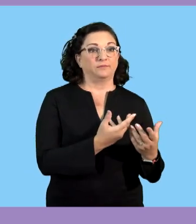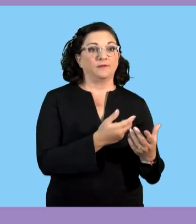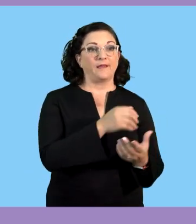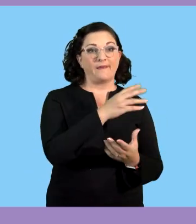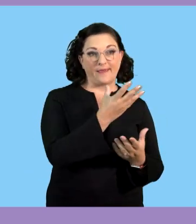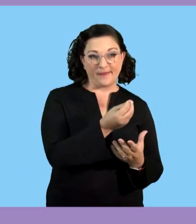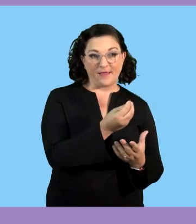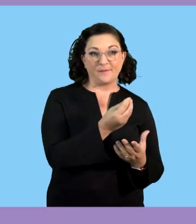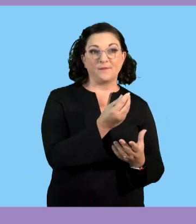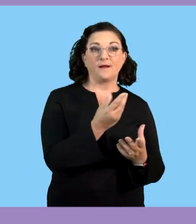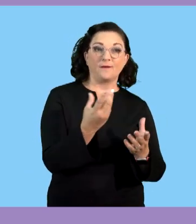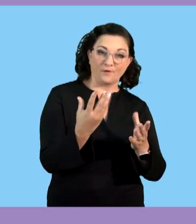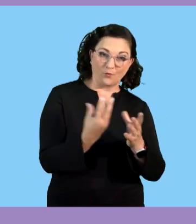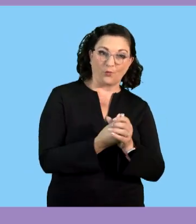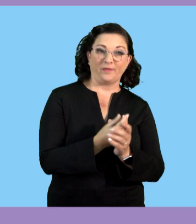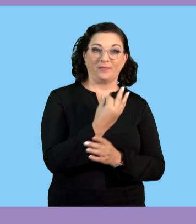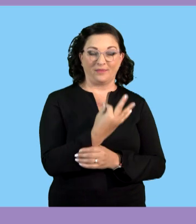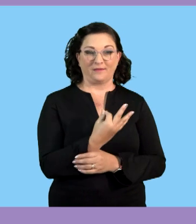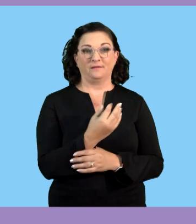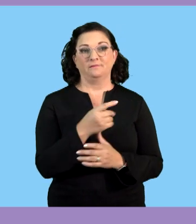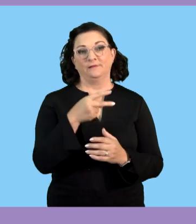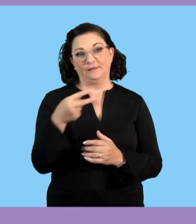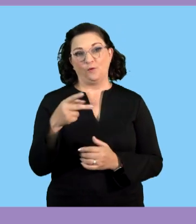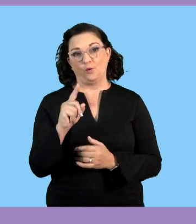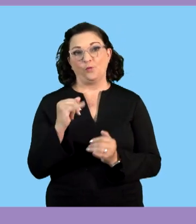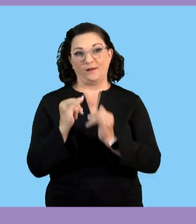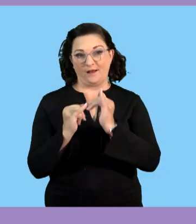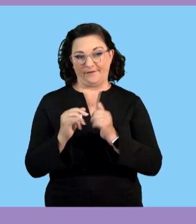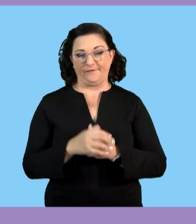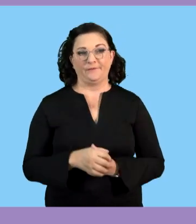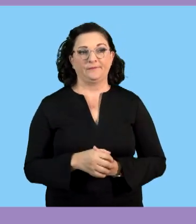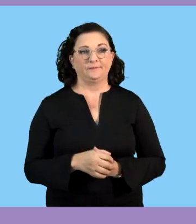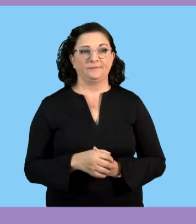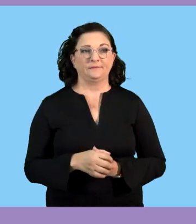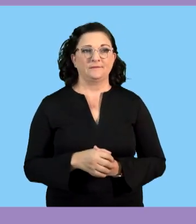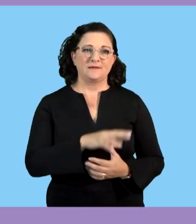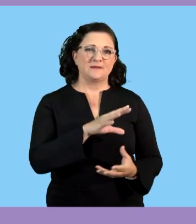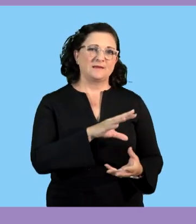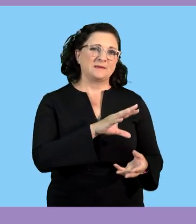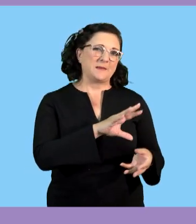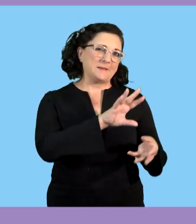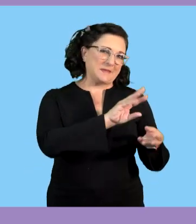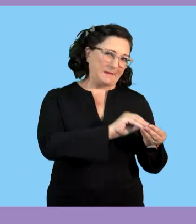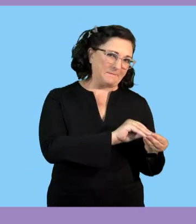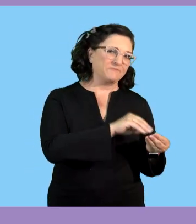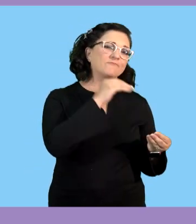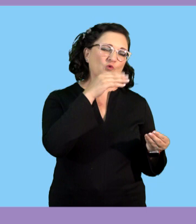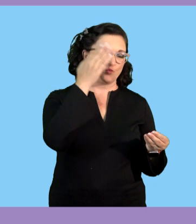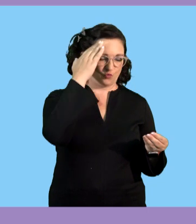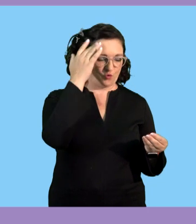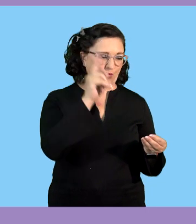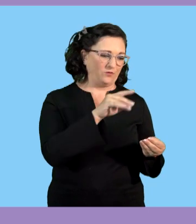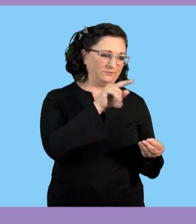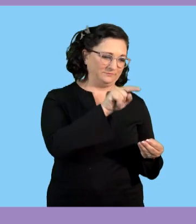11. Write an equation that represents this. So the sum of a number and 3. We know that sum means that we are